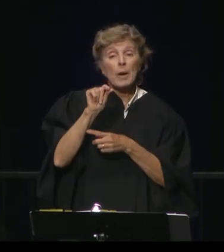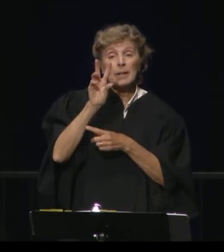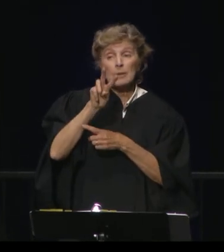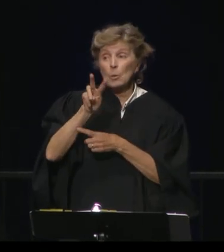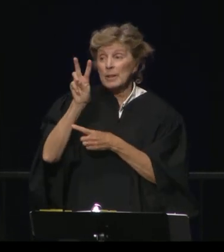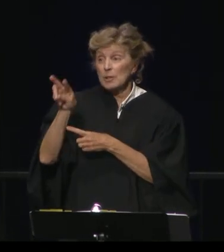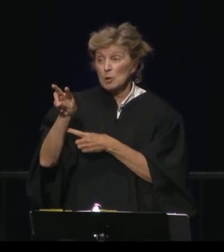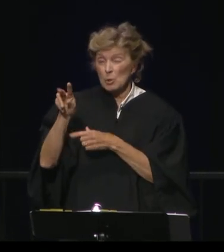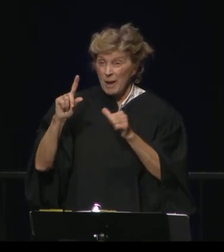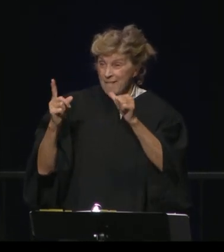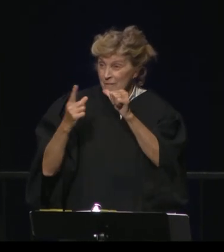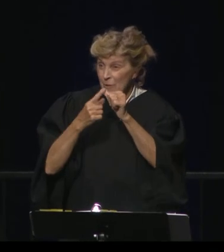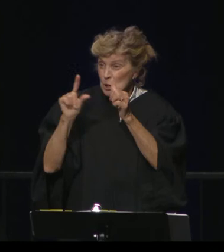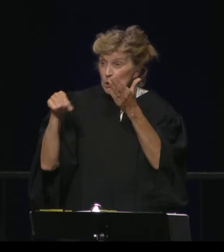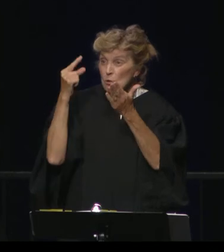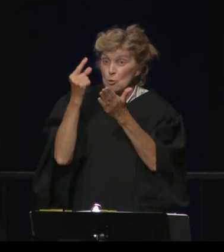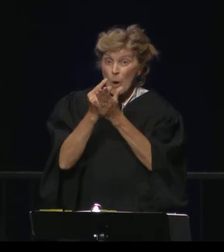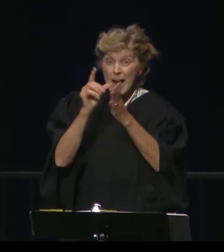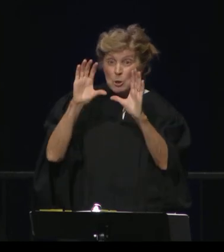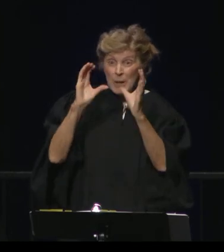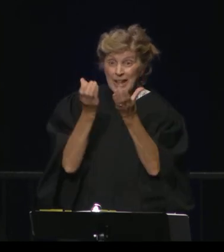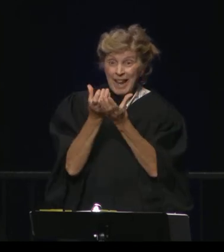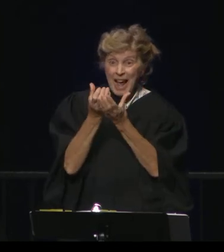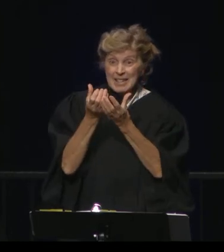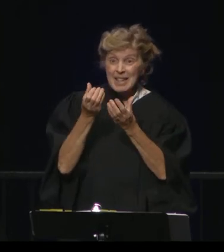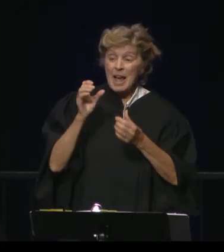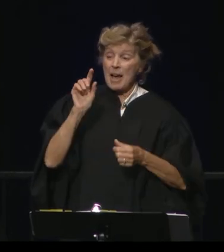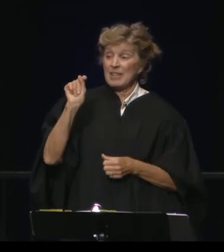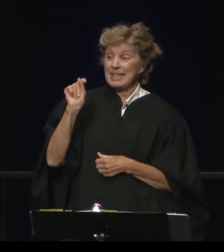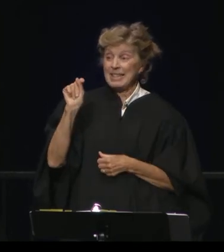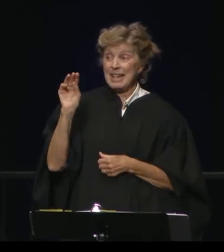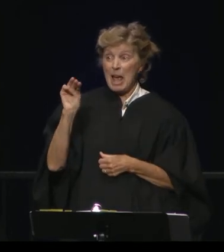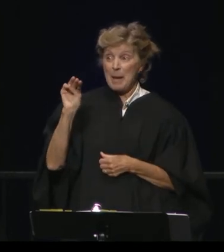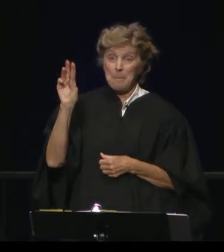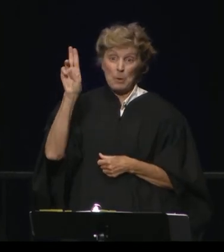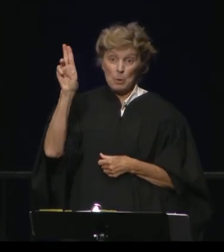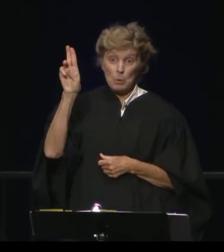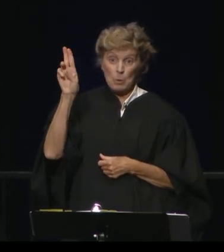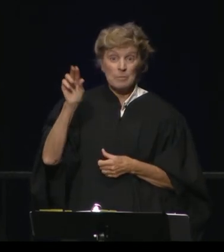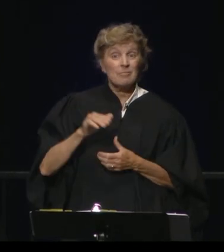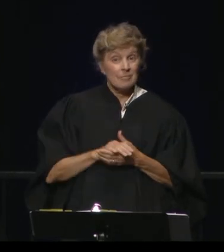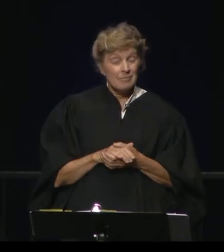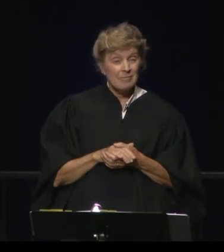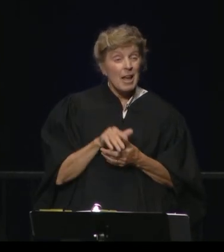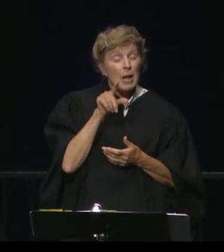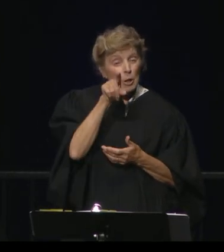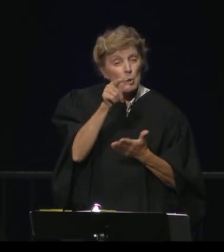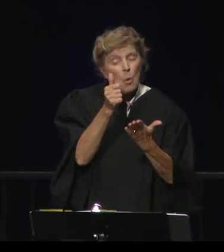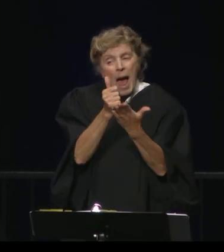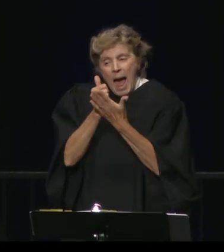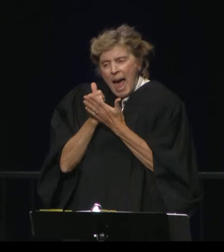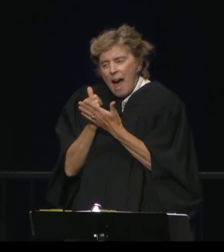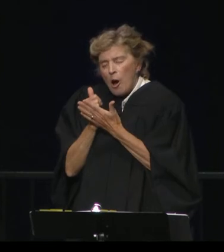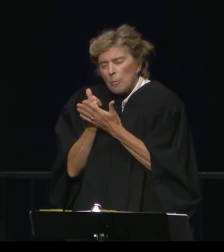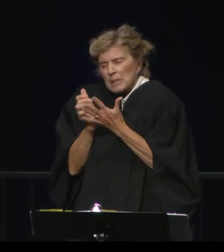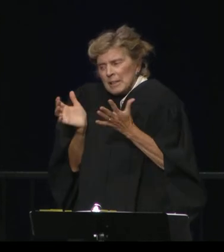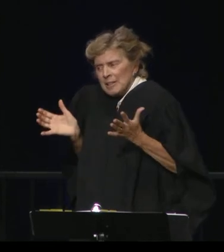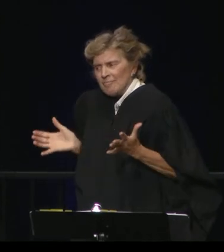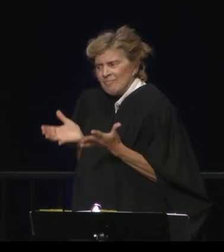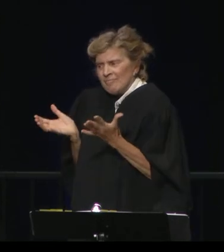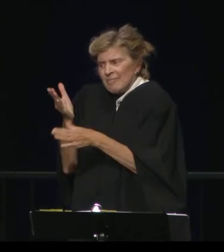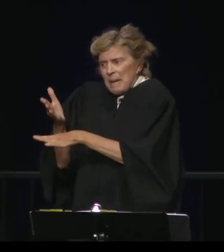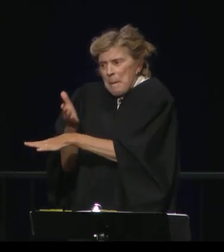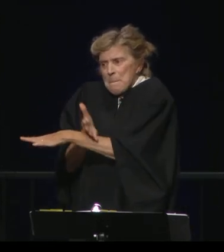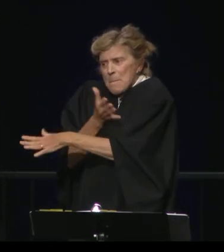first graduating class of Toronto Metropolitan University, you helped shape this place.